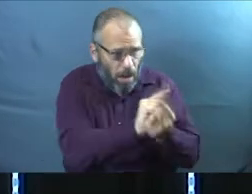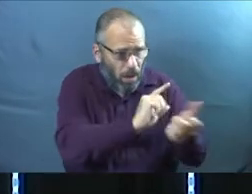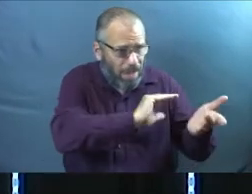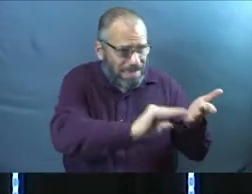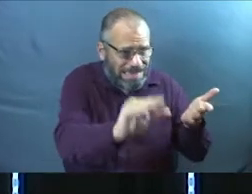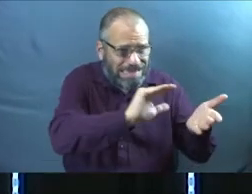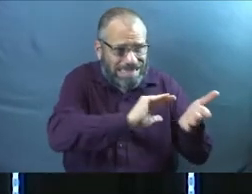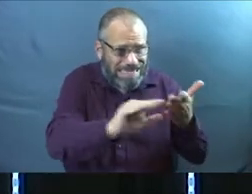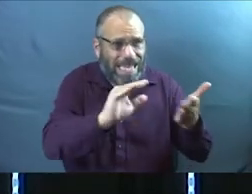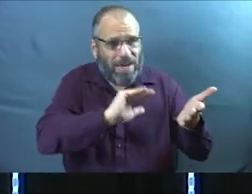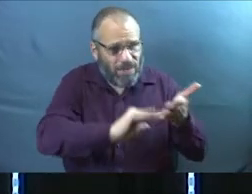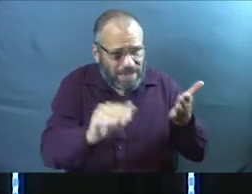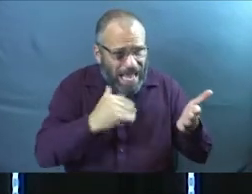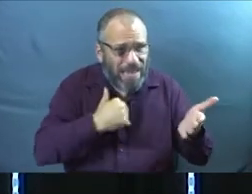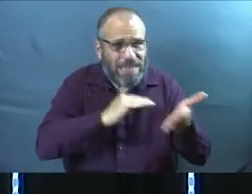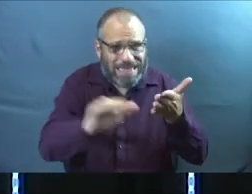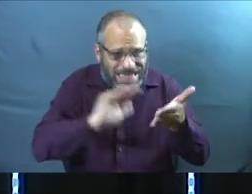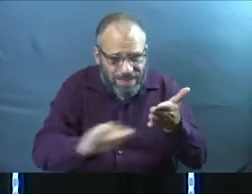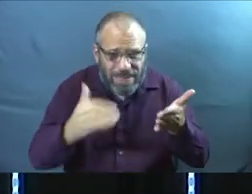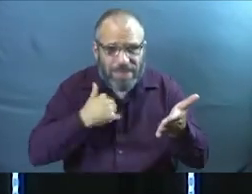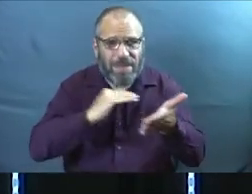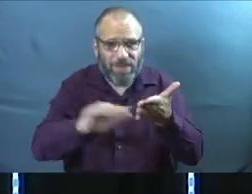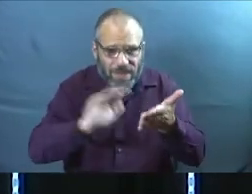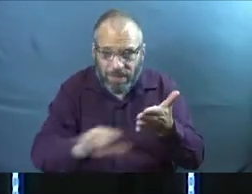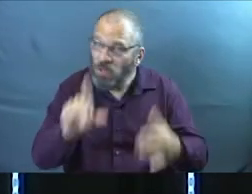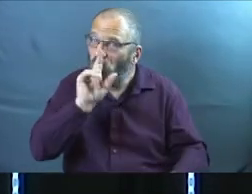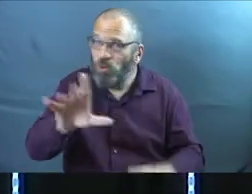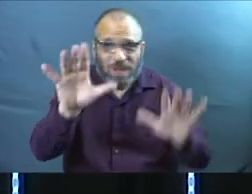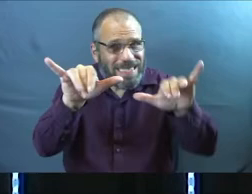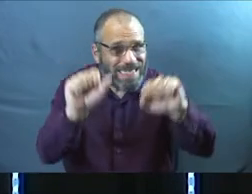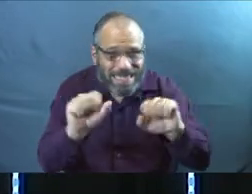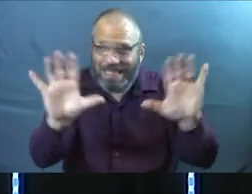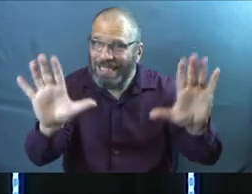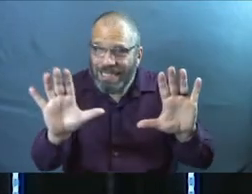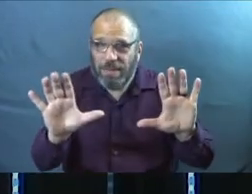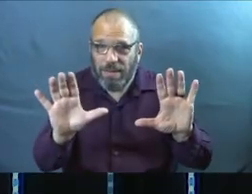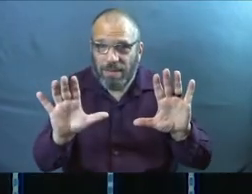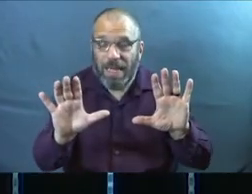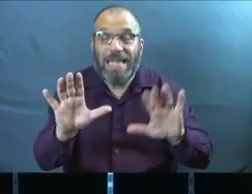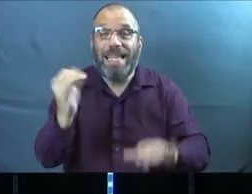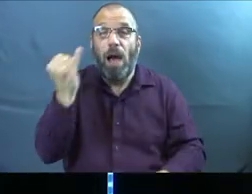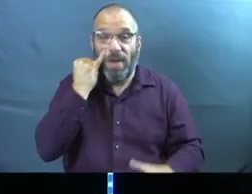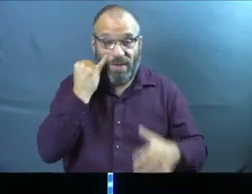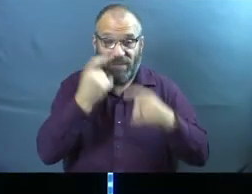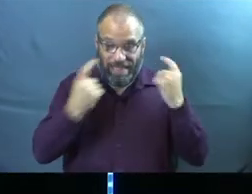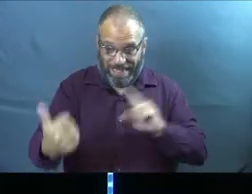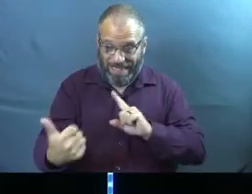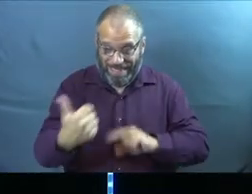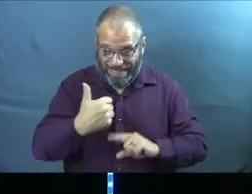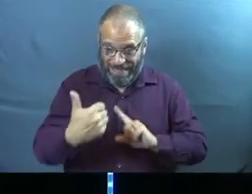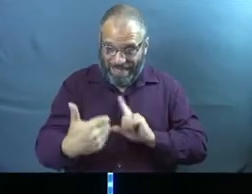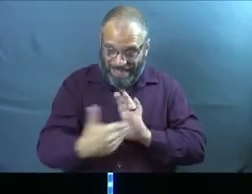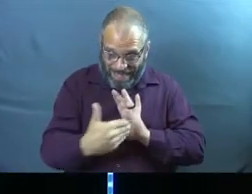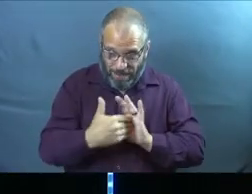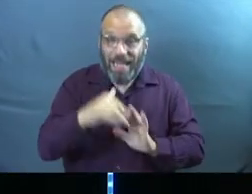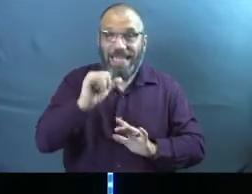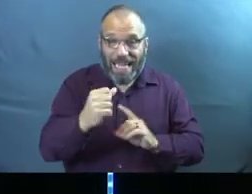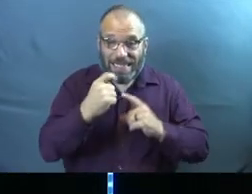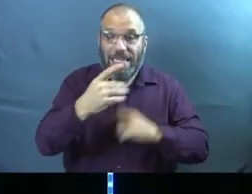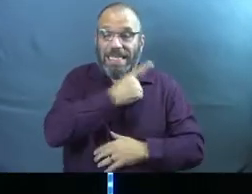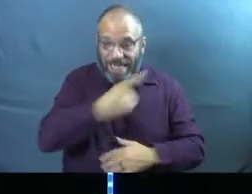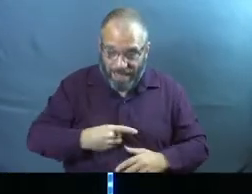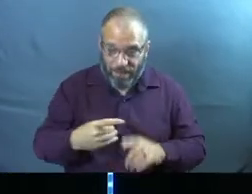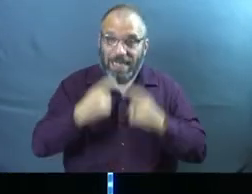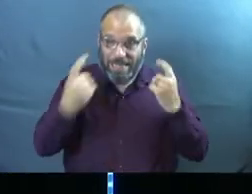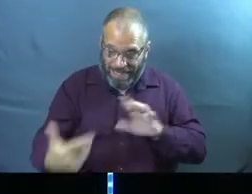somehow reconcile with and make amends? All that's true. And had he sinned against himself? Yes, he had sinned against